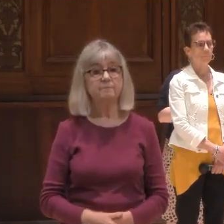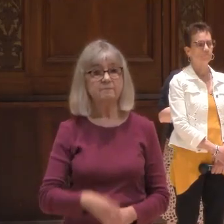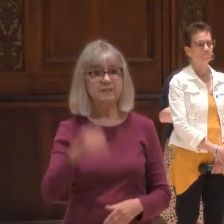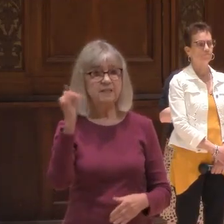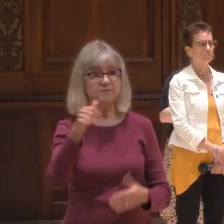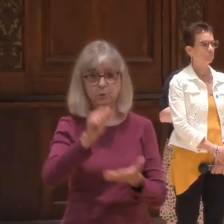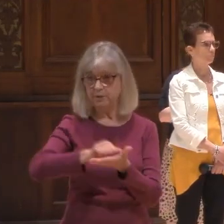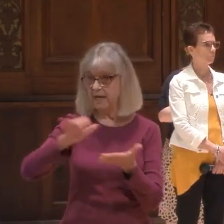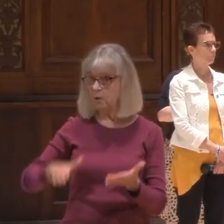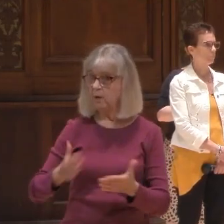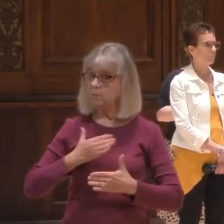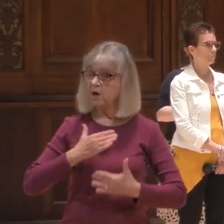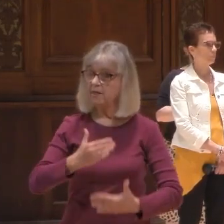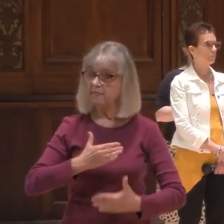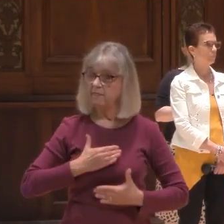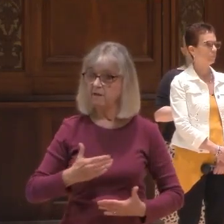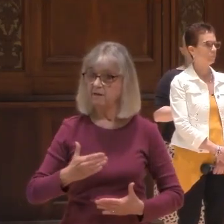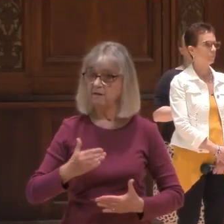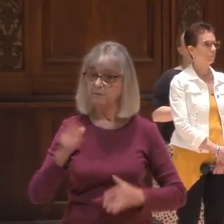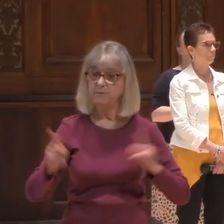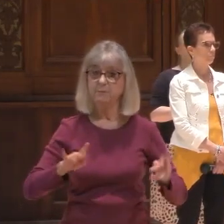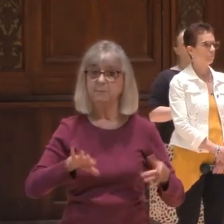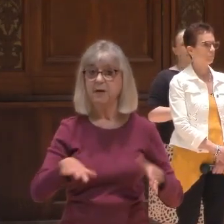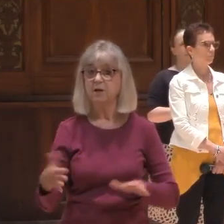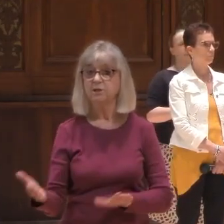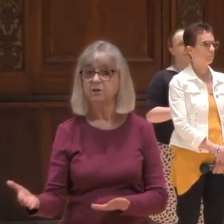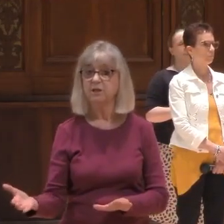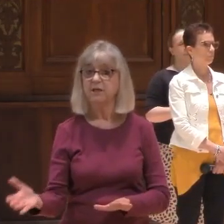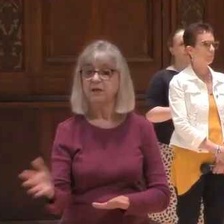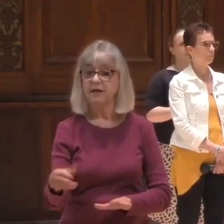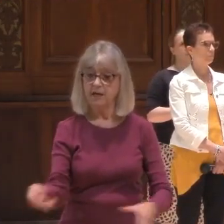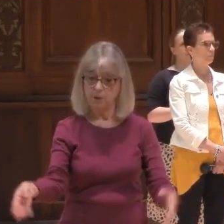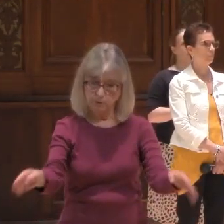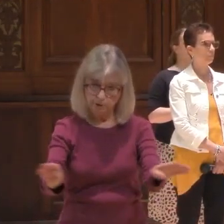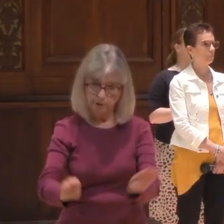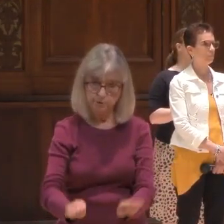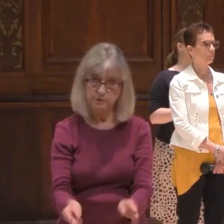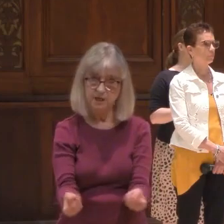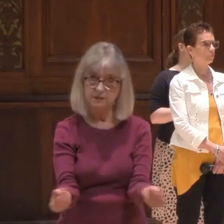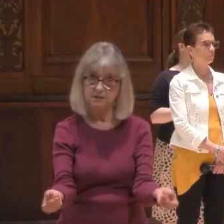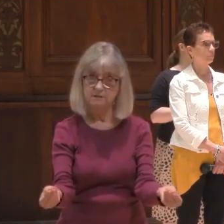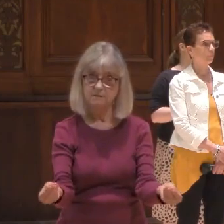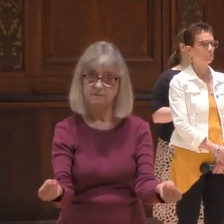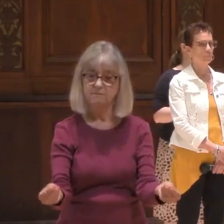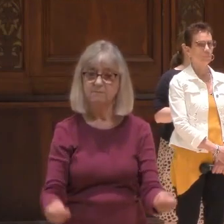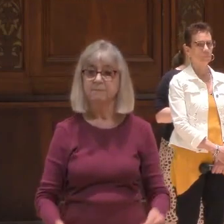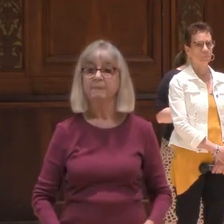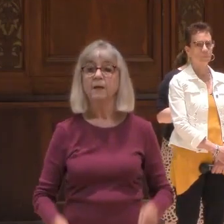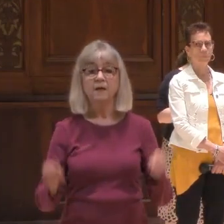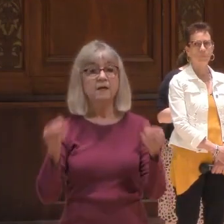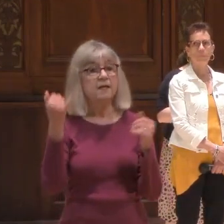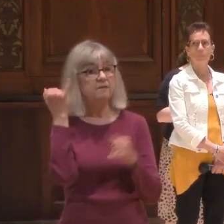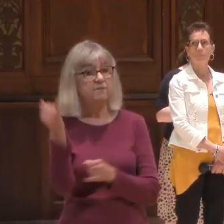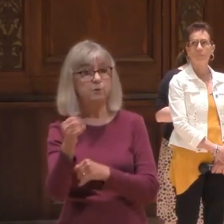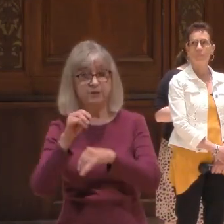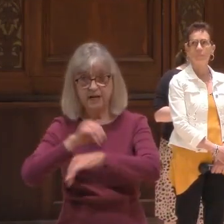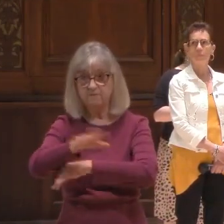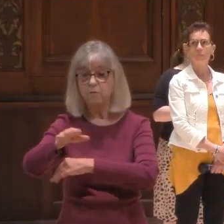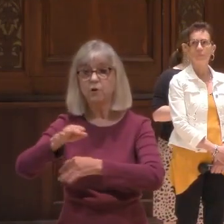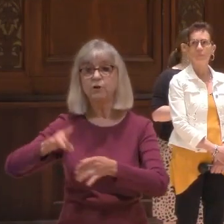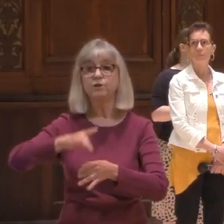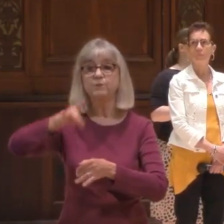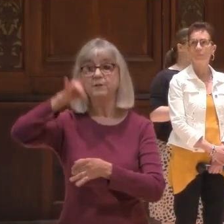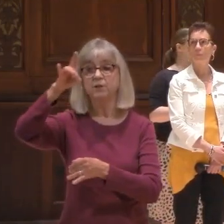take away their breath, they perish and return to dust. When you send forth your